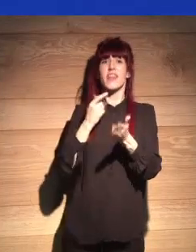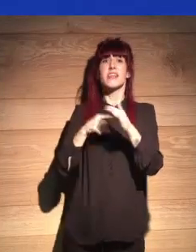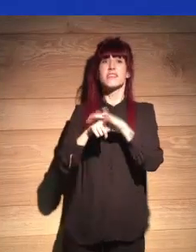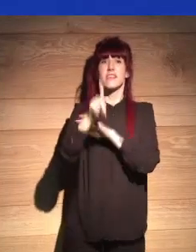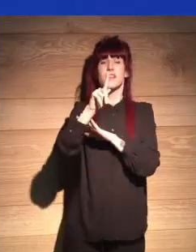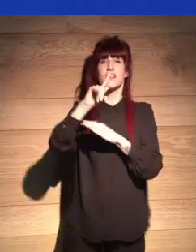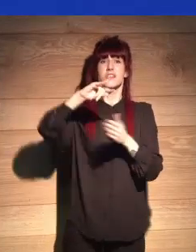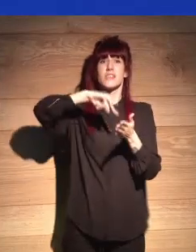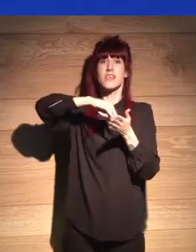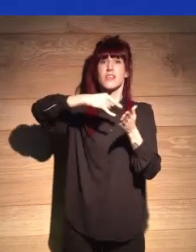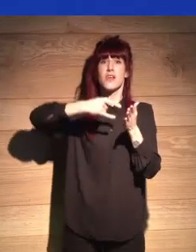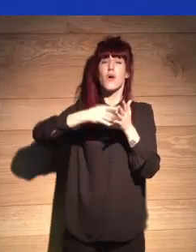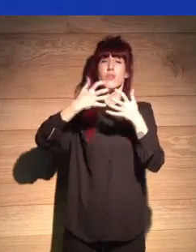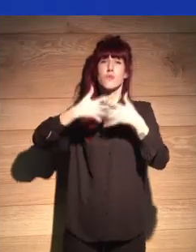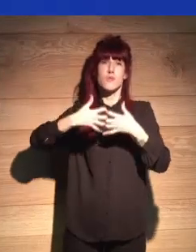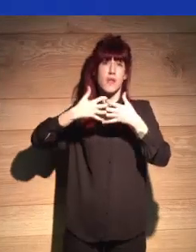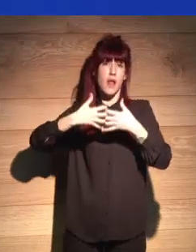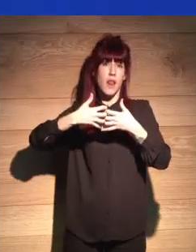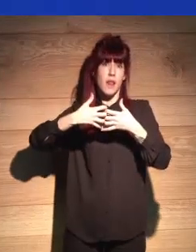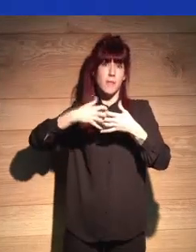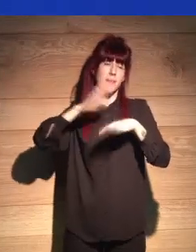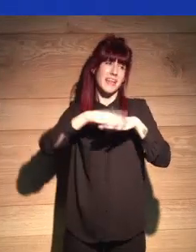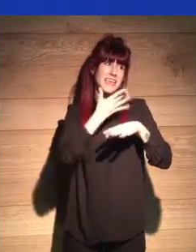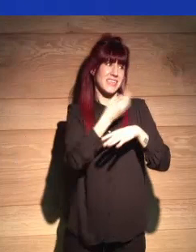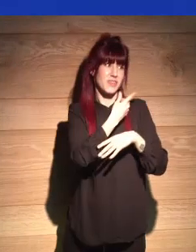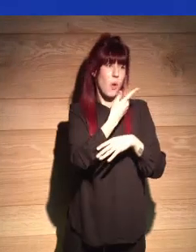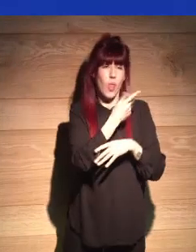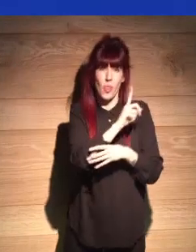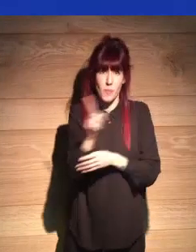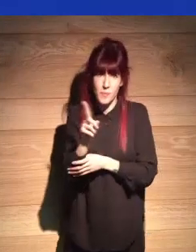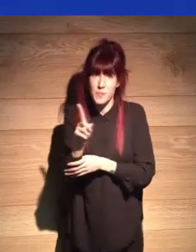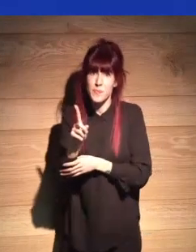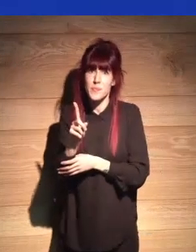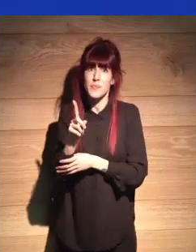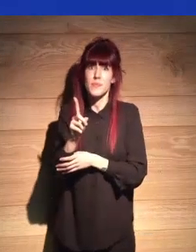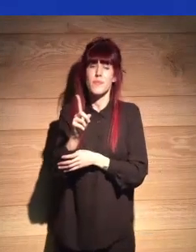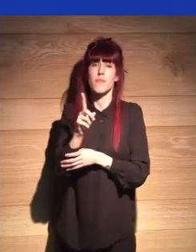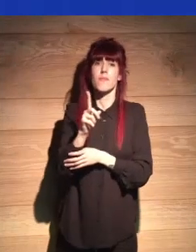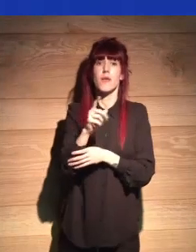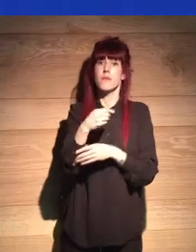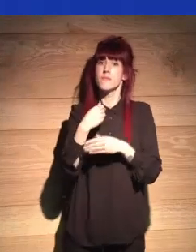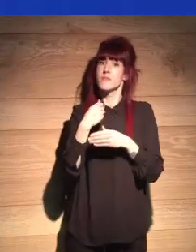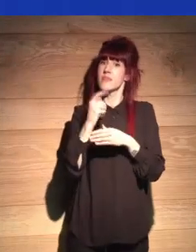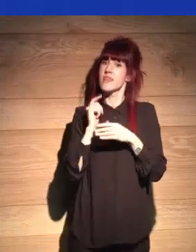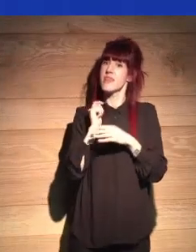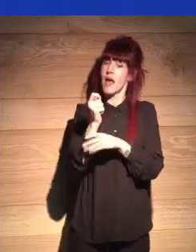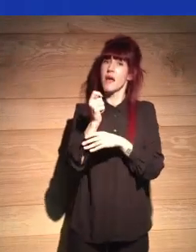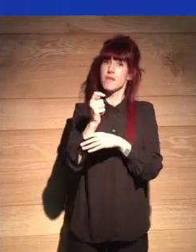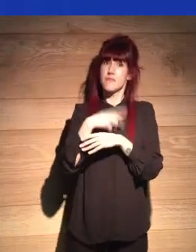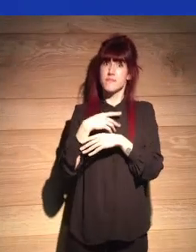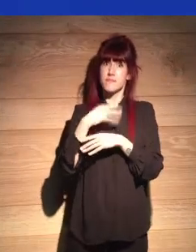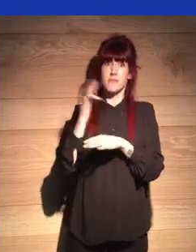of Technical and Industrial Development, for those of you who don't know it. They